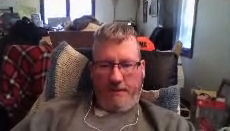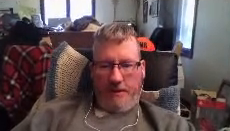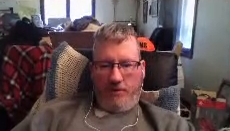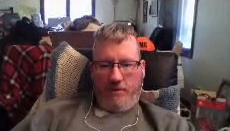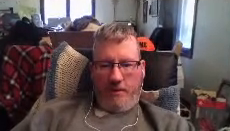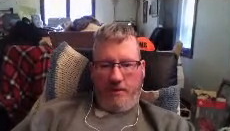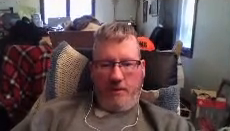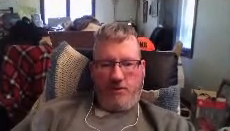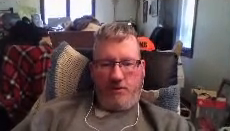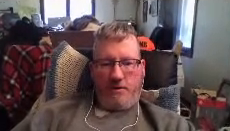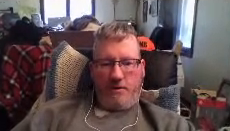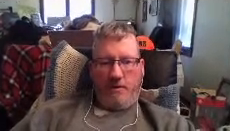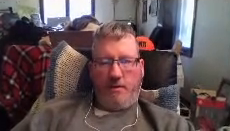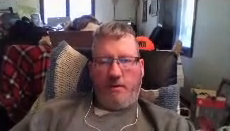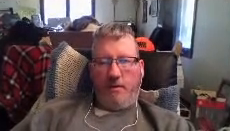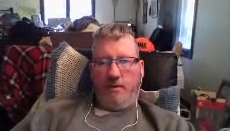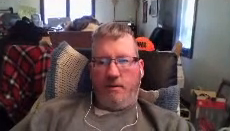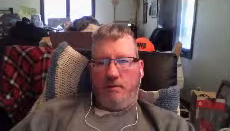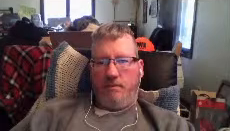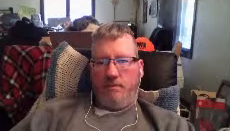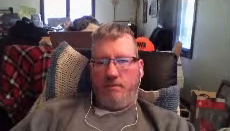what we found is